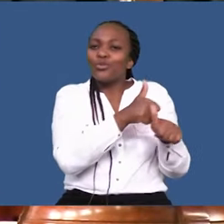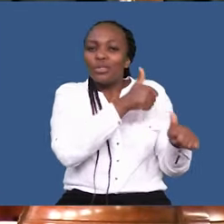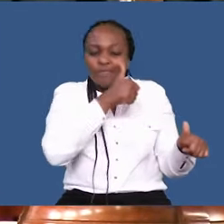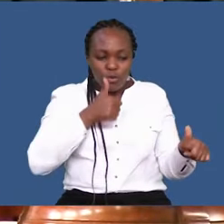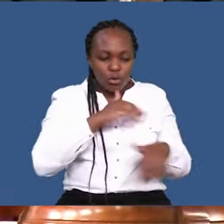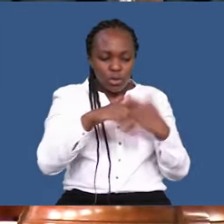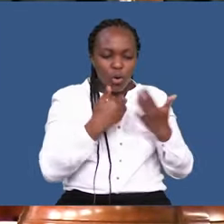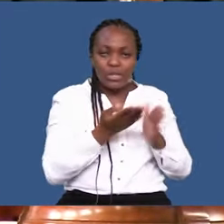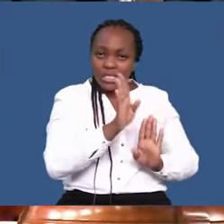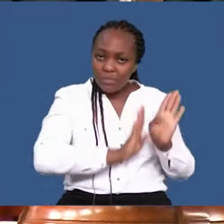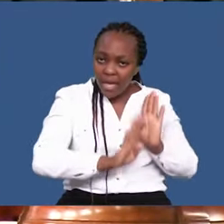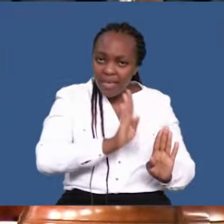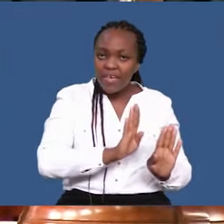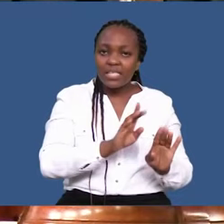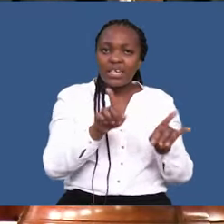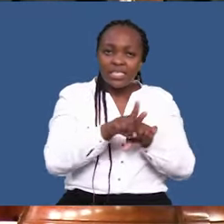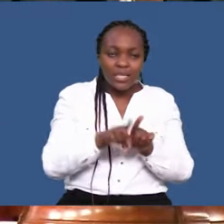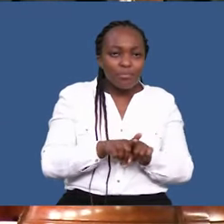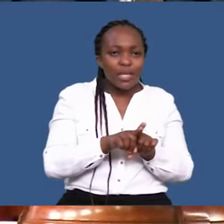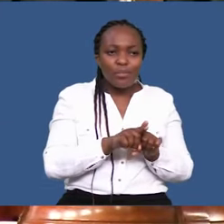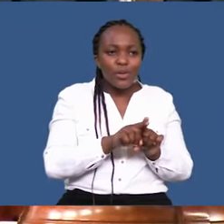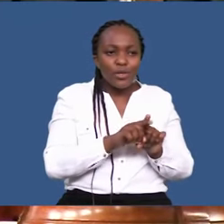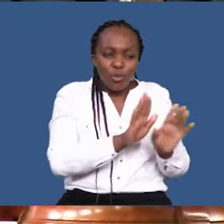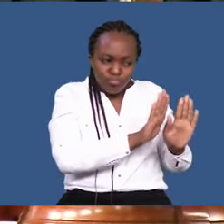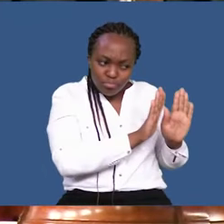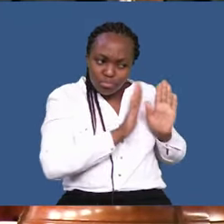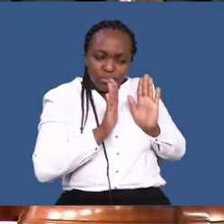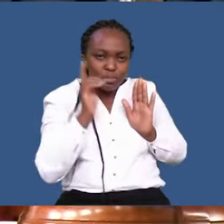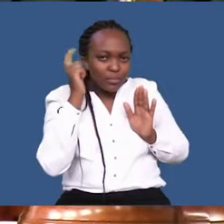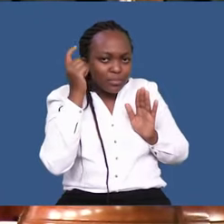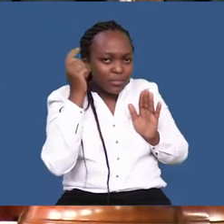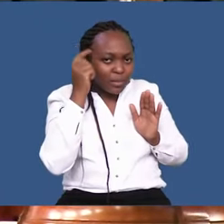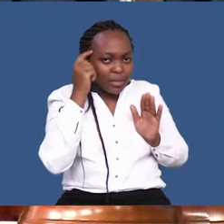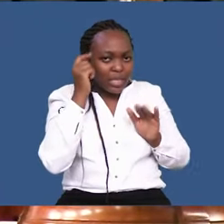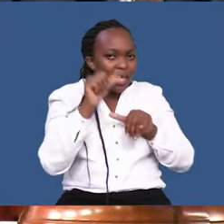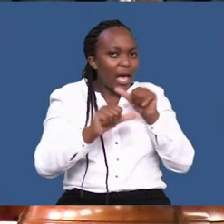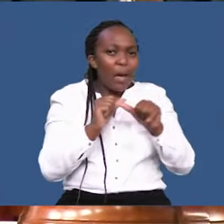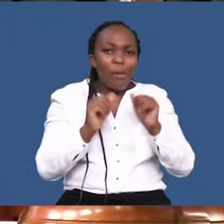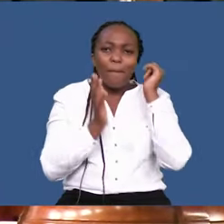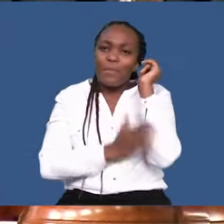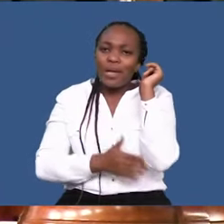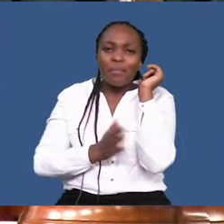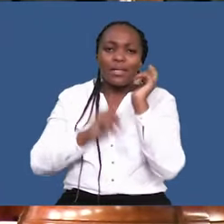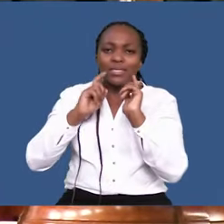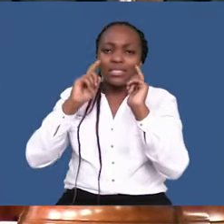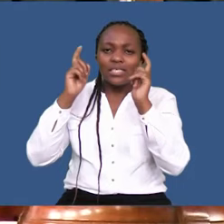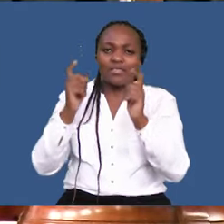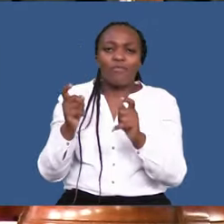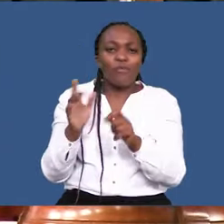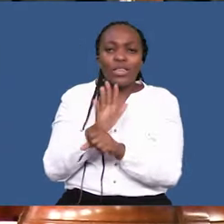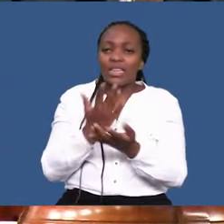dead to us and us dead to them. These are fornication, uncleanliness, passion, and evil